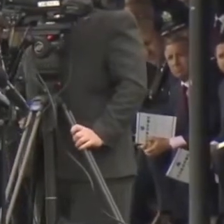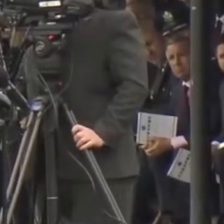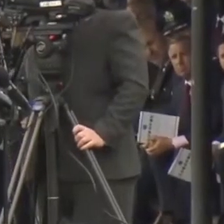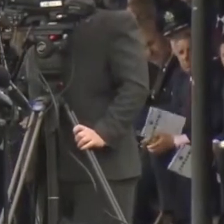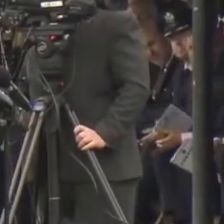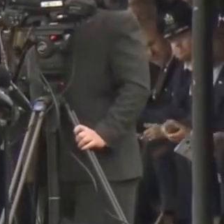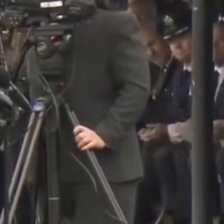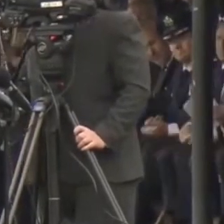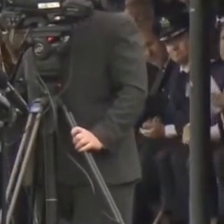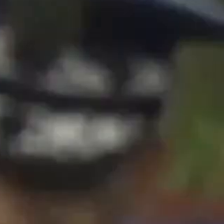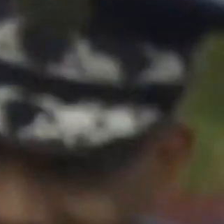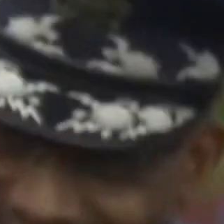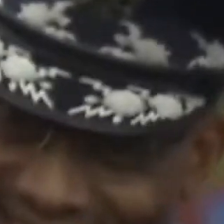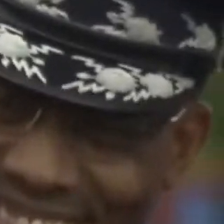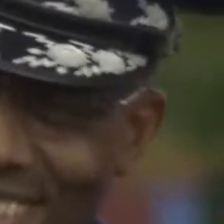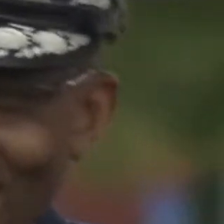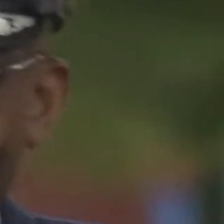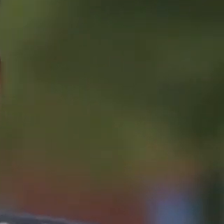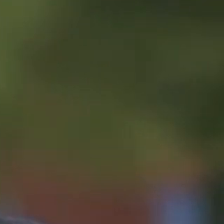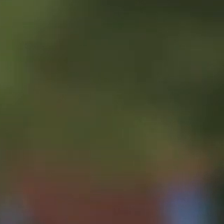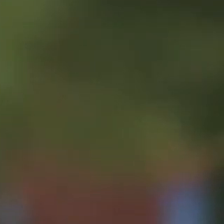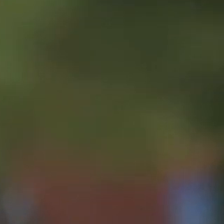Congratulations, Chairman. Thank you, Chairman.